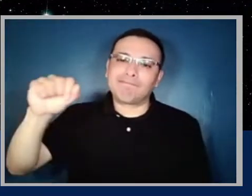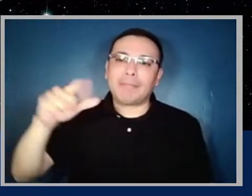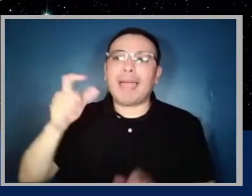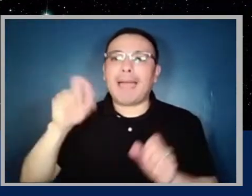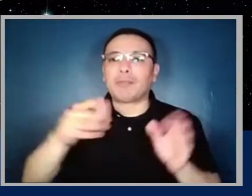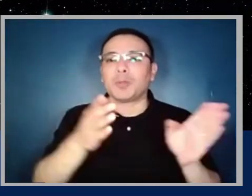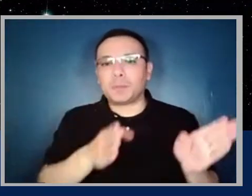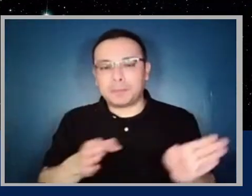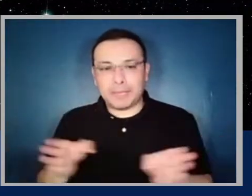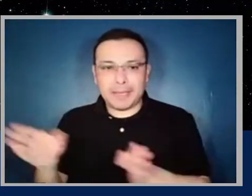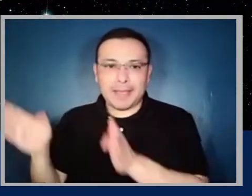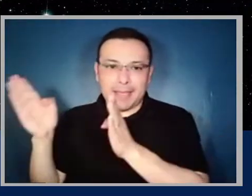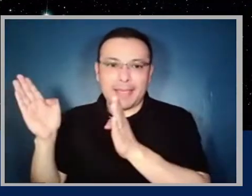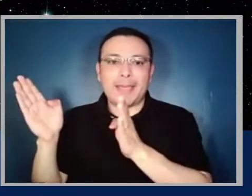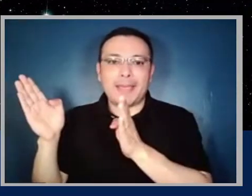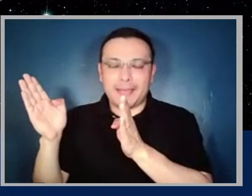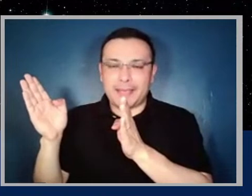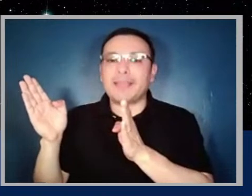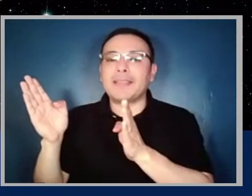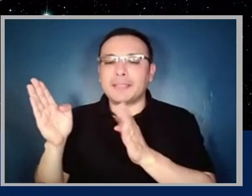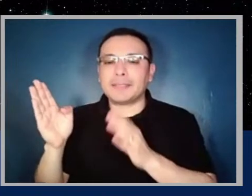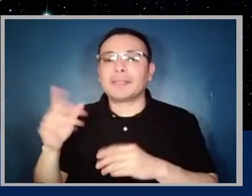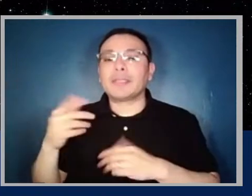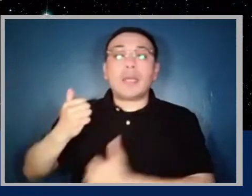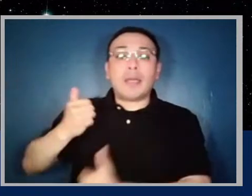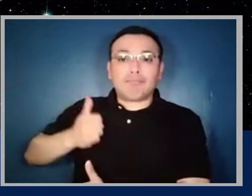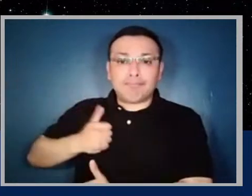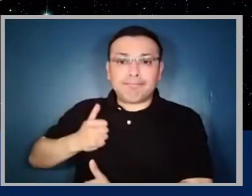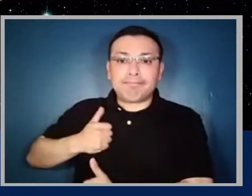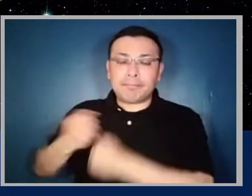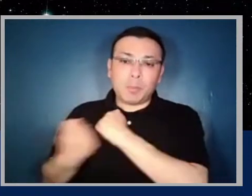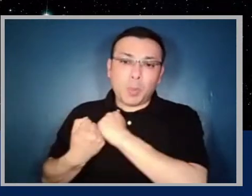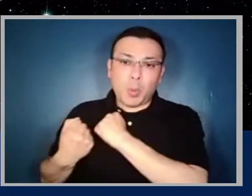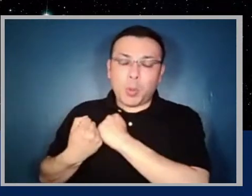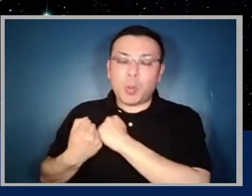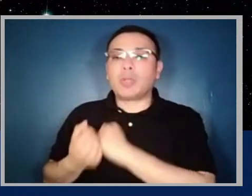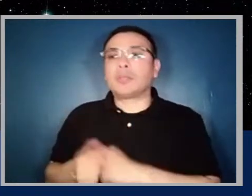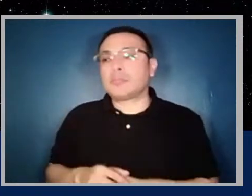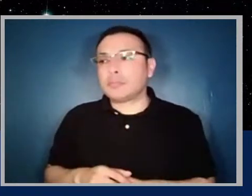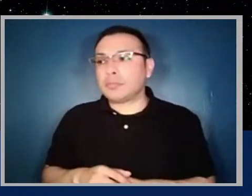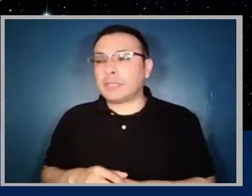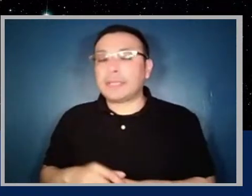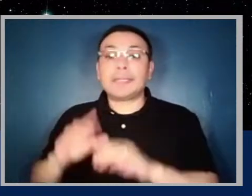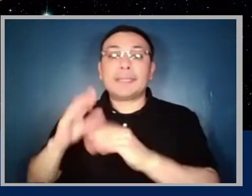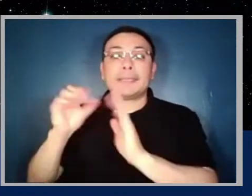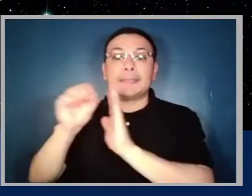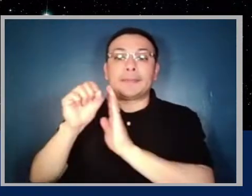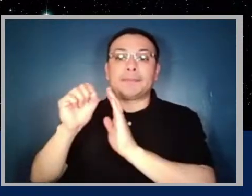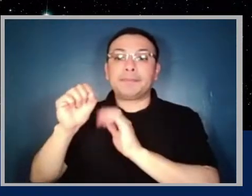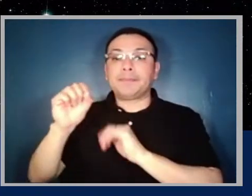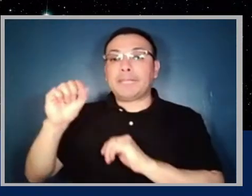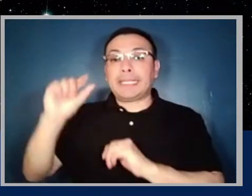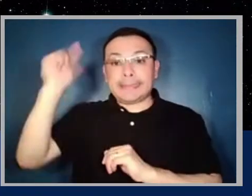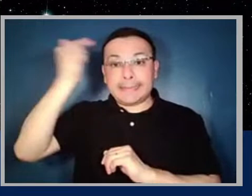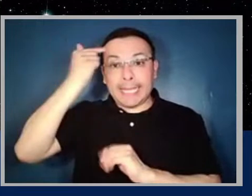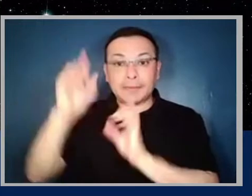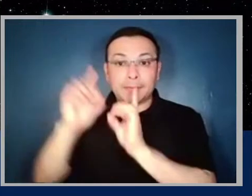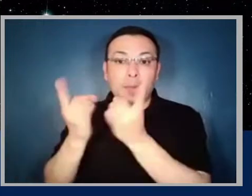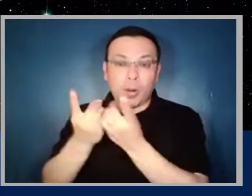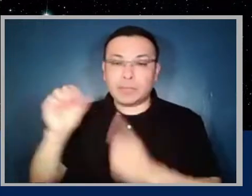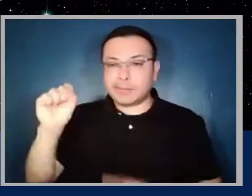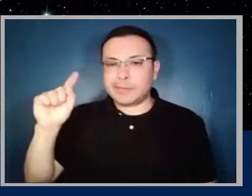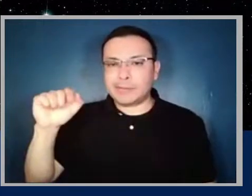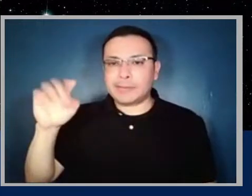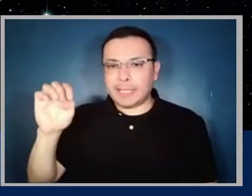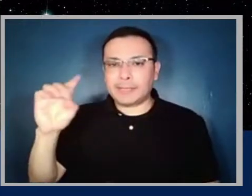Obviously, we have the military supports us, the State Department supports us if we do land somewhere where we're not supposed to be at.